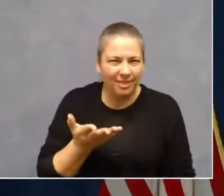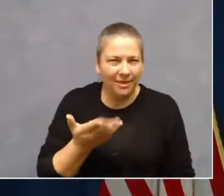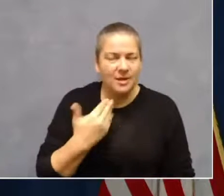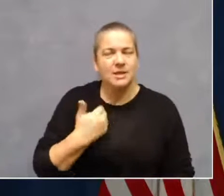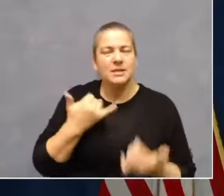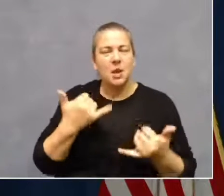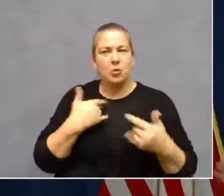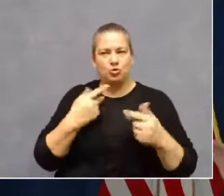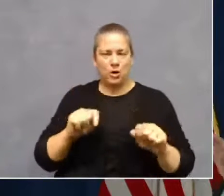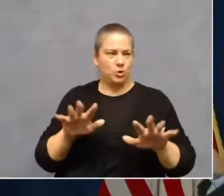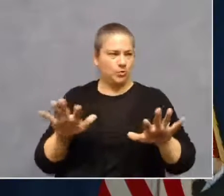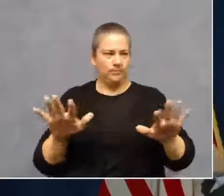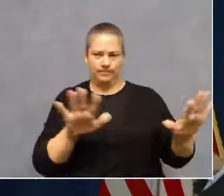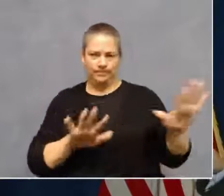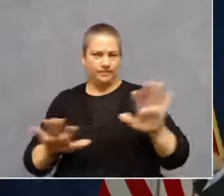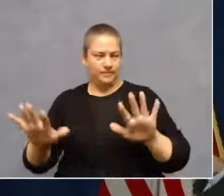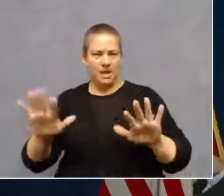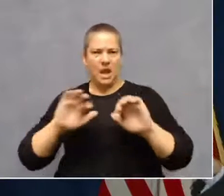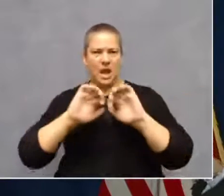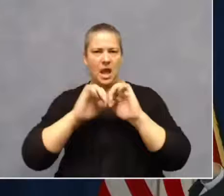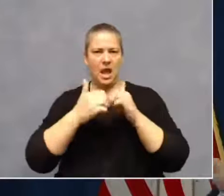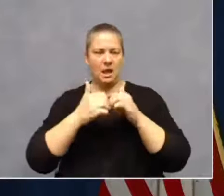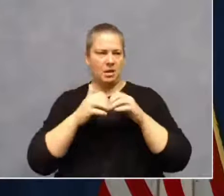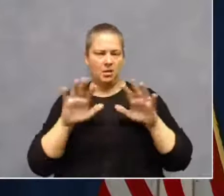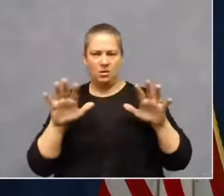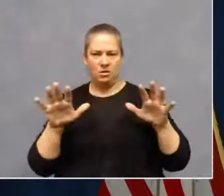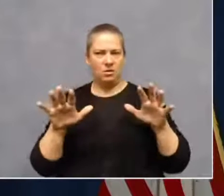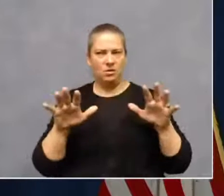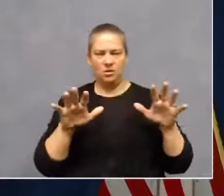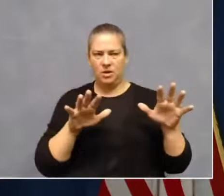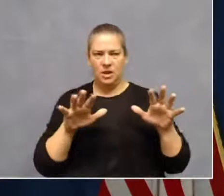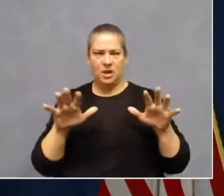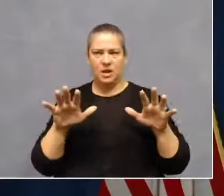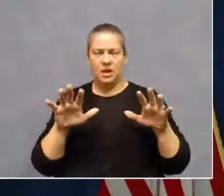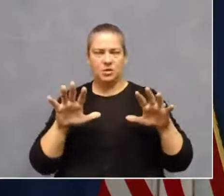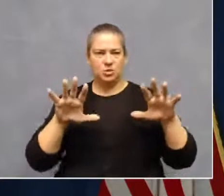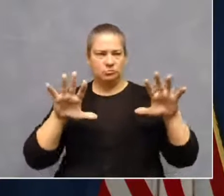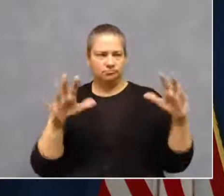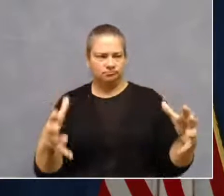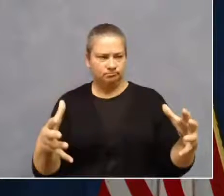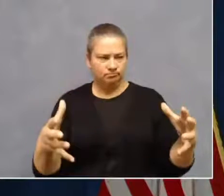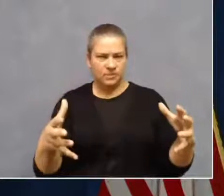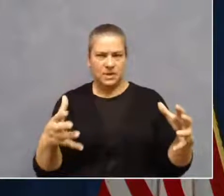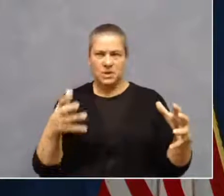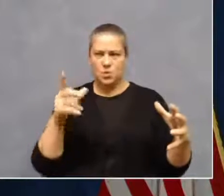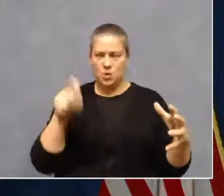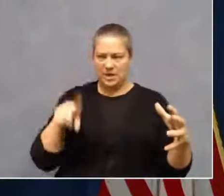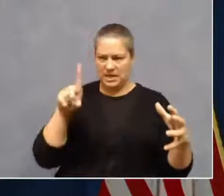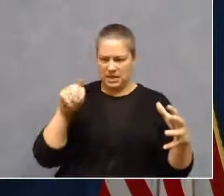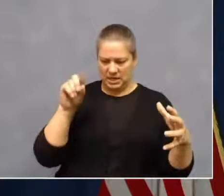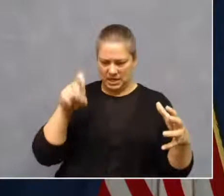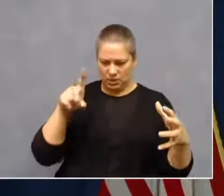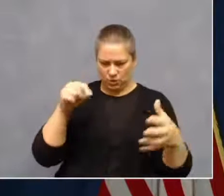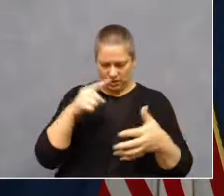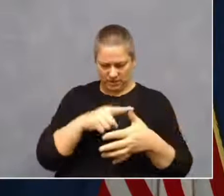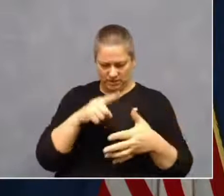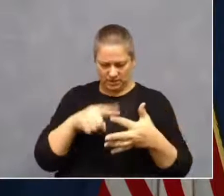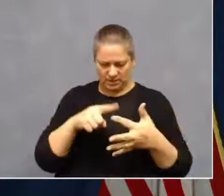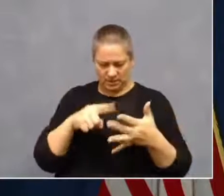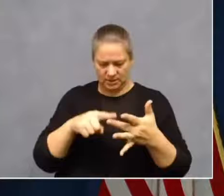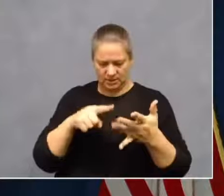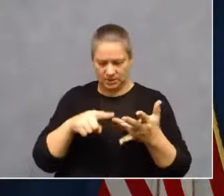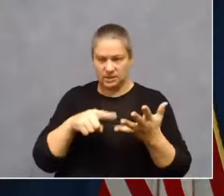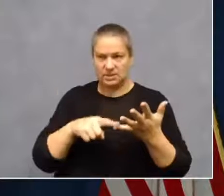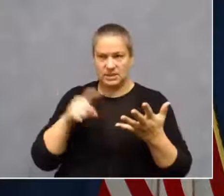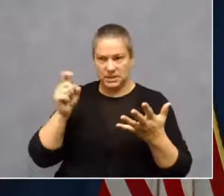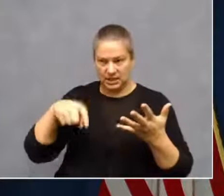trying to take the steps where they need to be taken the most, and also realizing that distance